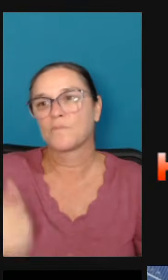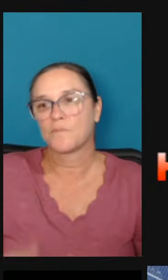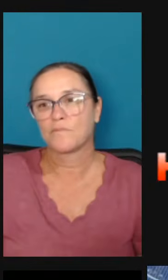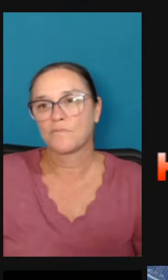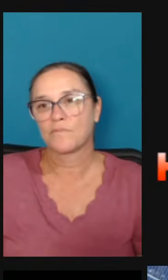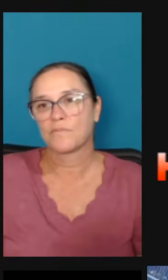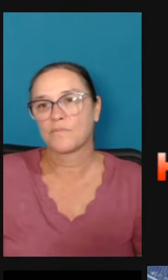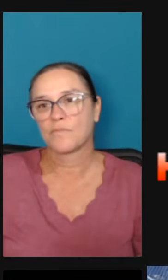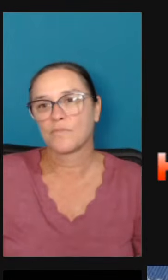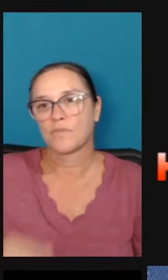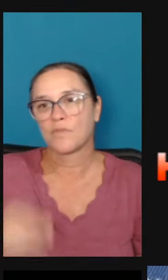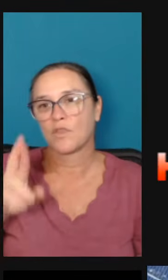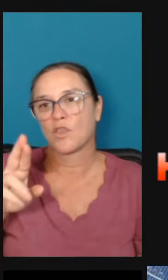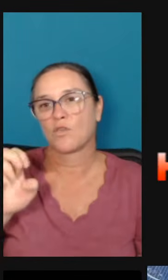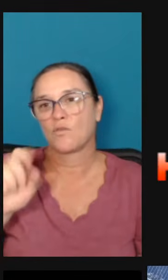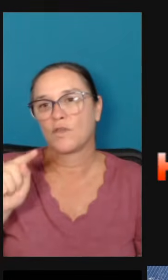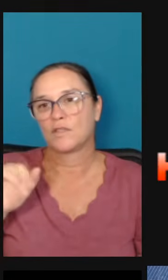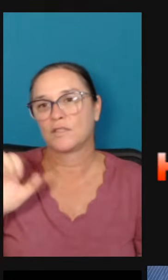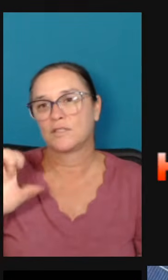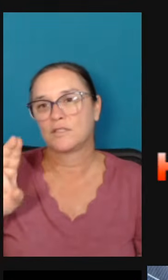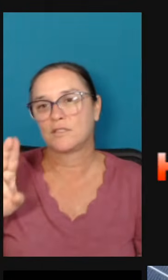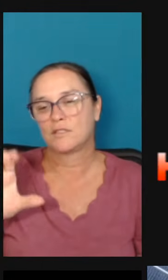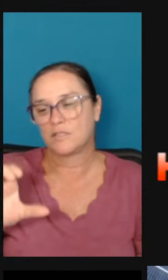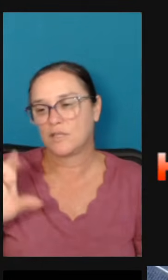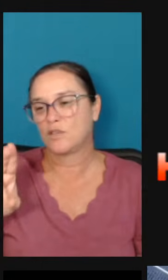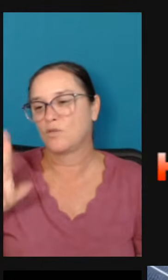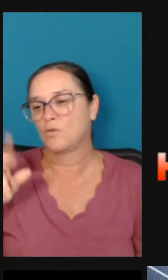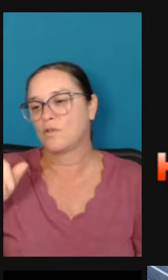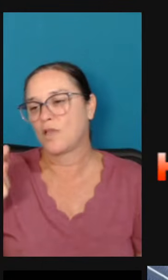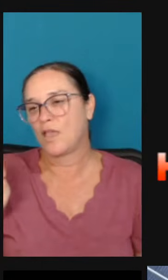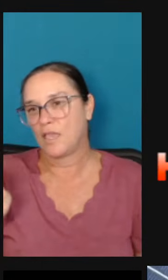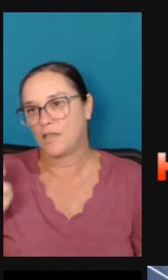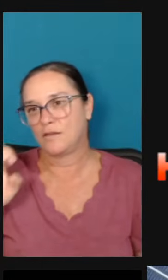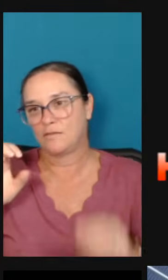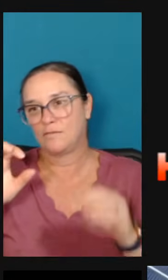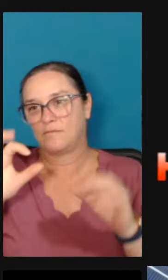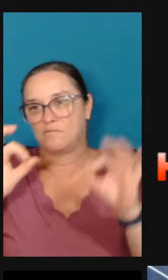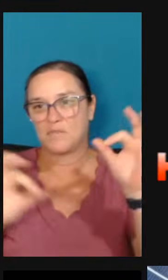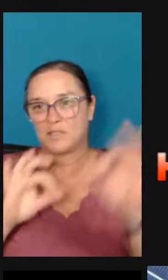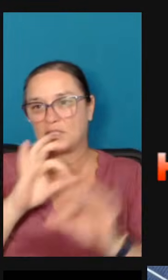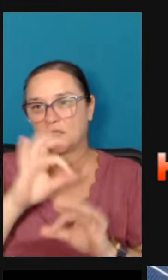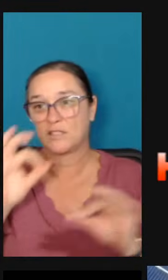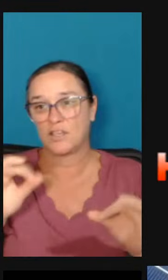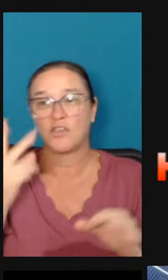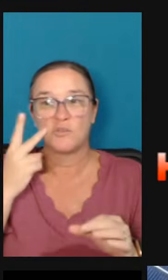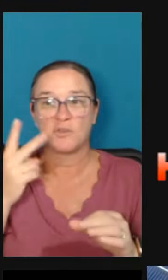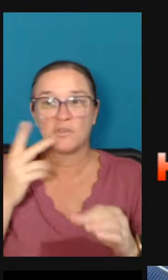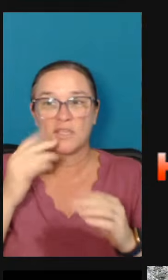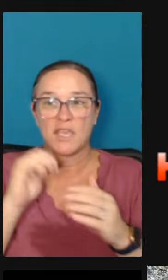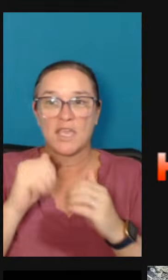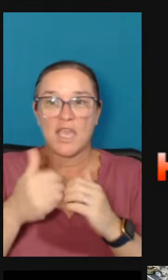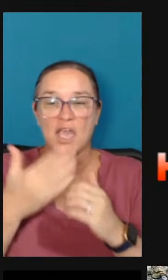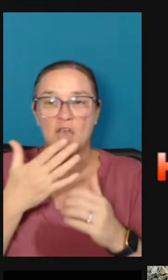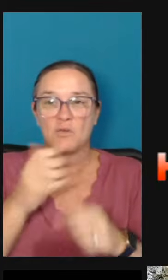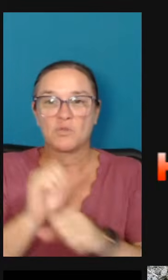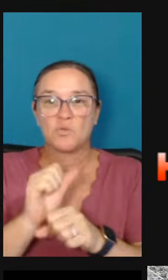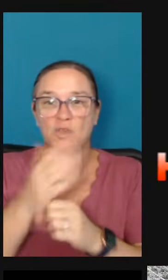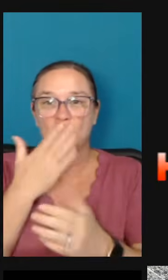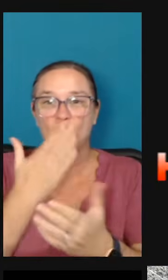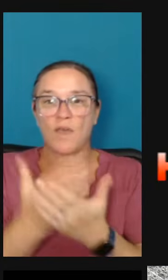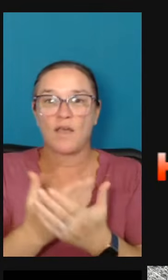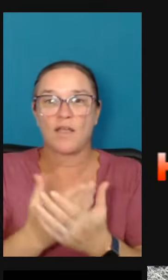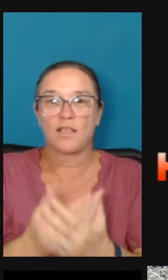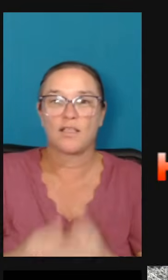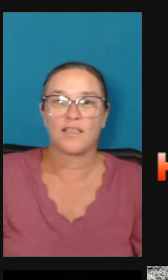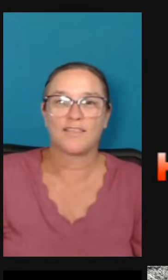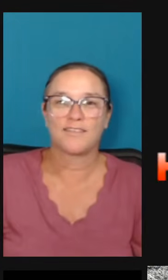reticulite chunks, all different stuff in there. And you can see how well that's working right there. So if anyone is having to do this themselves and can't